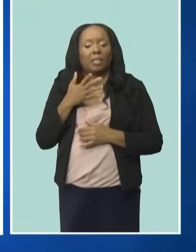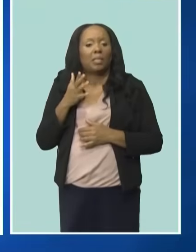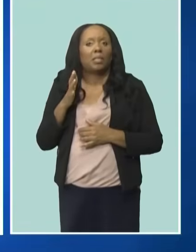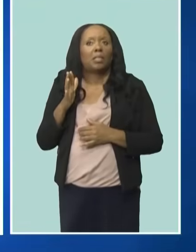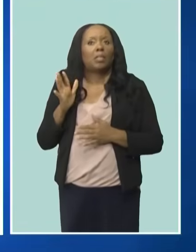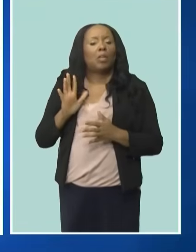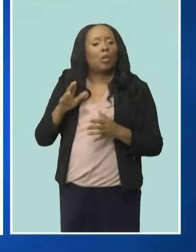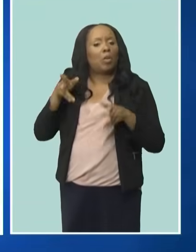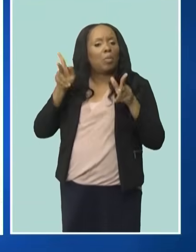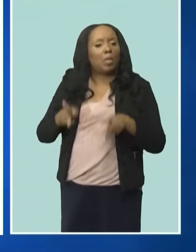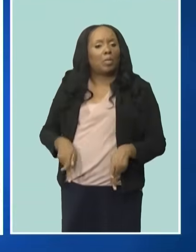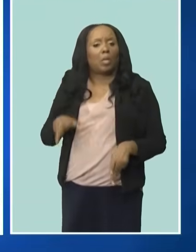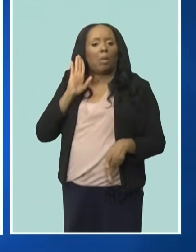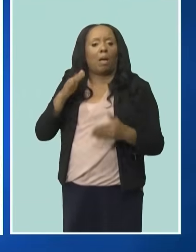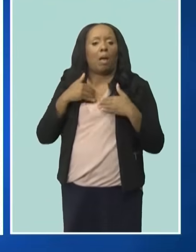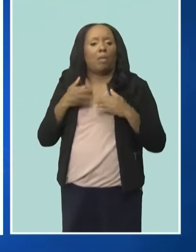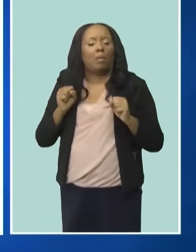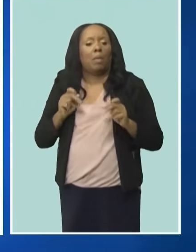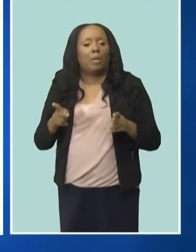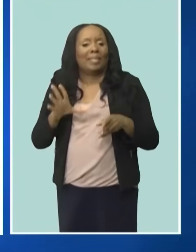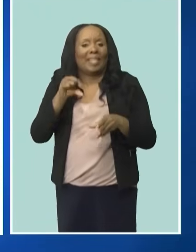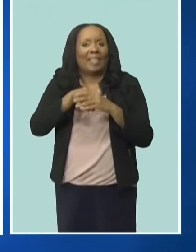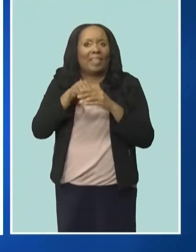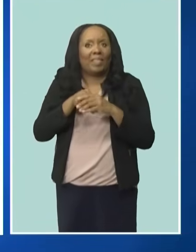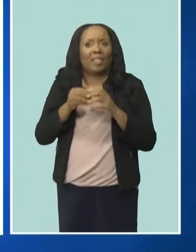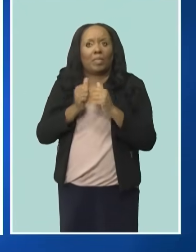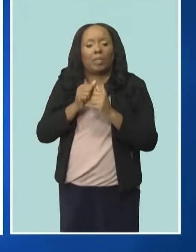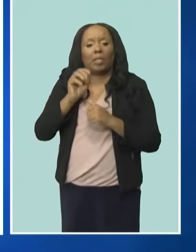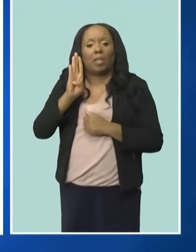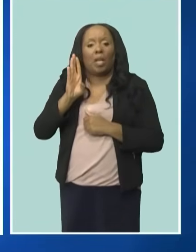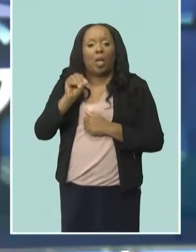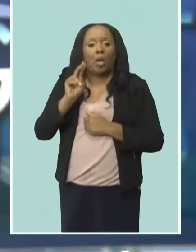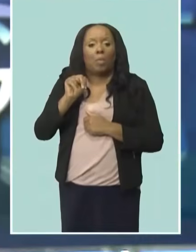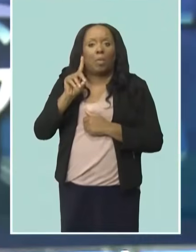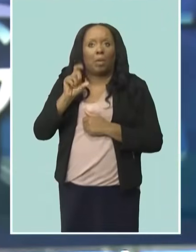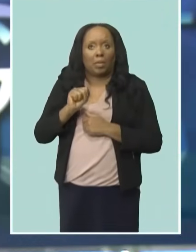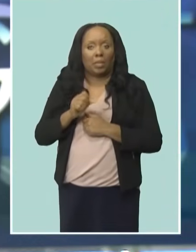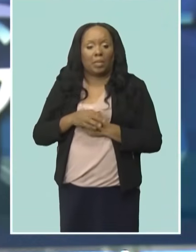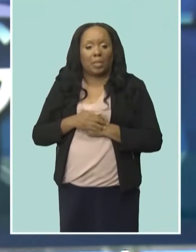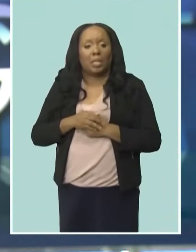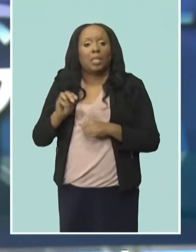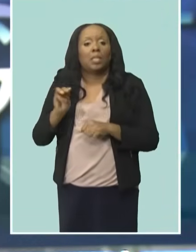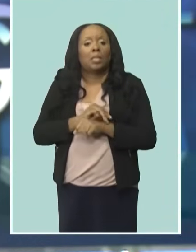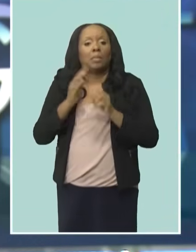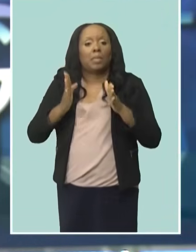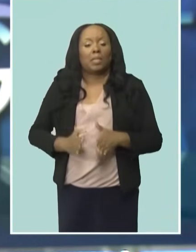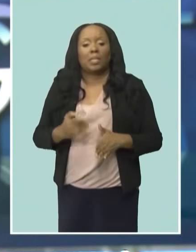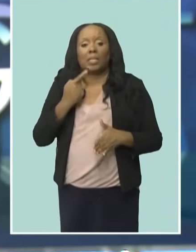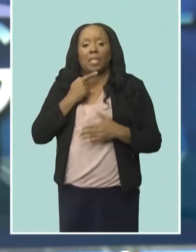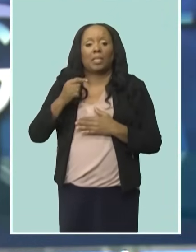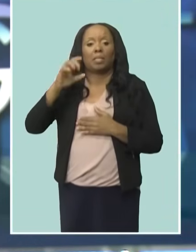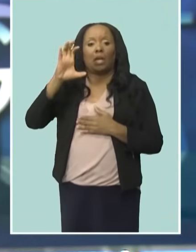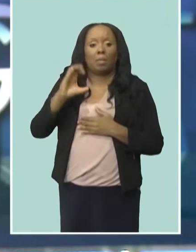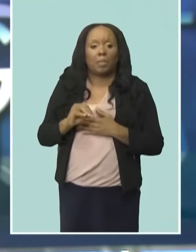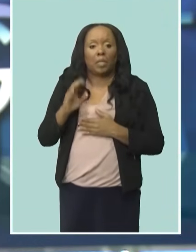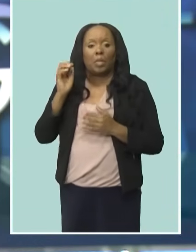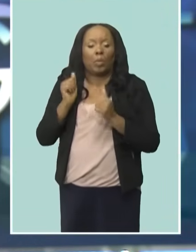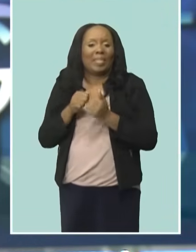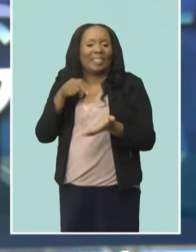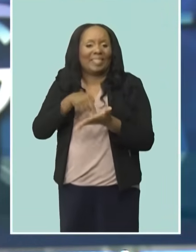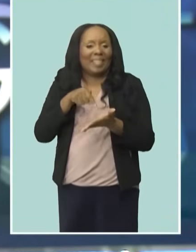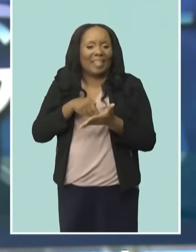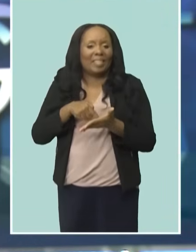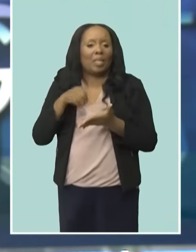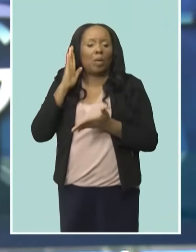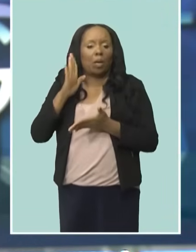citizen would now have an opportunity to invest in bonds. Minister Strawn says companies with debt to issue will also